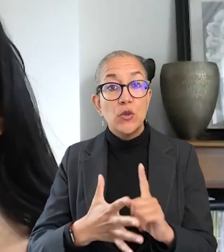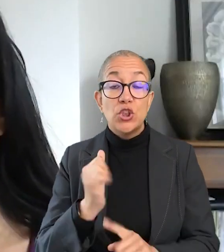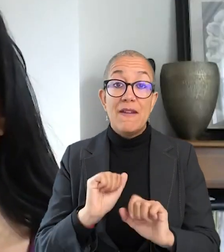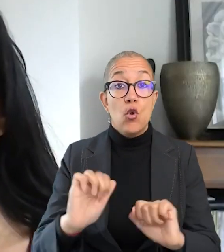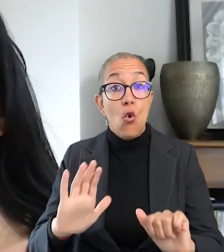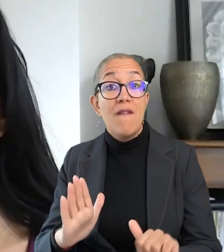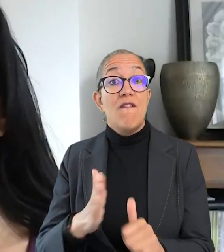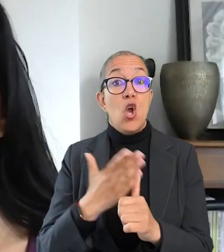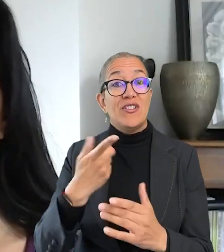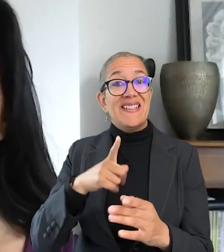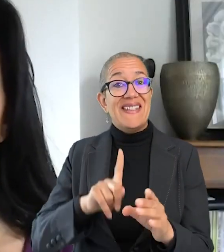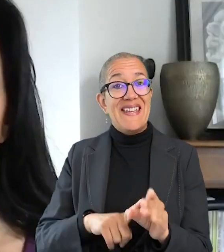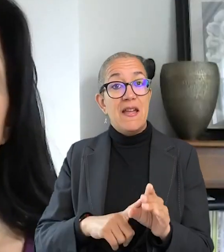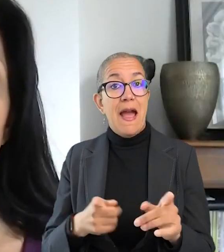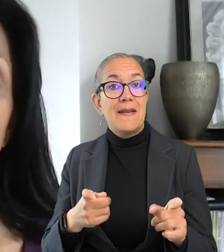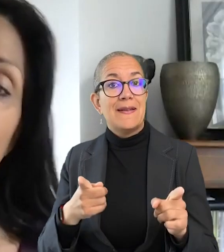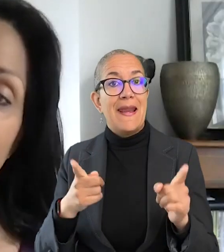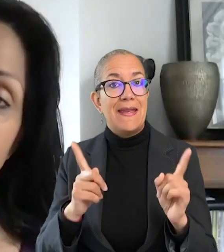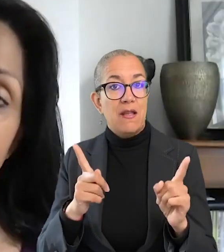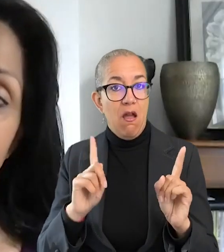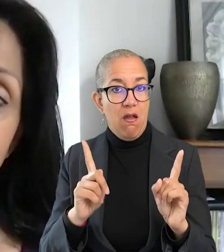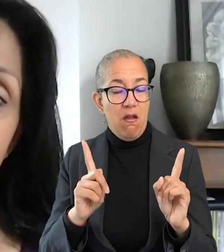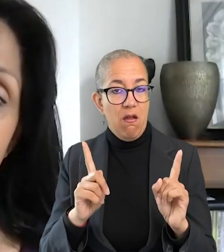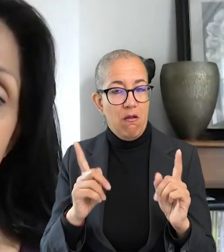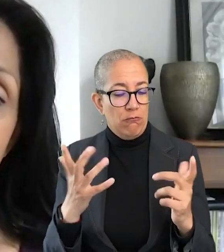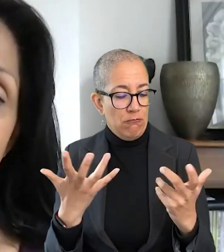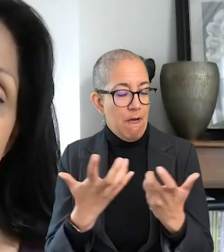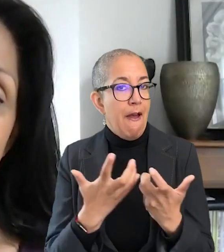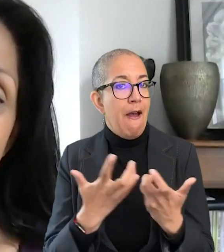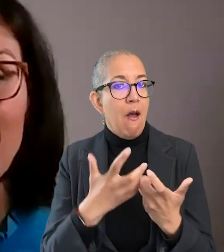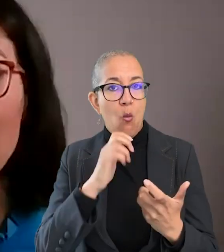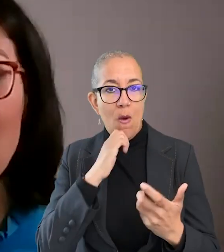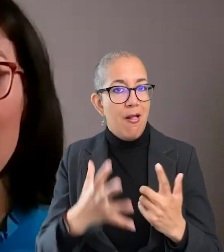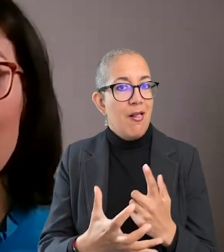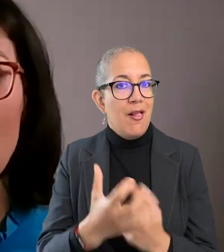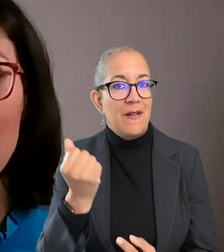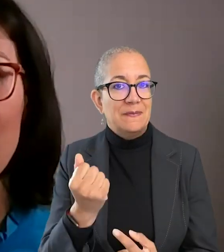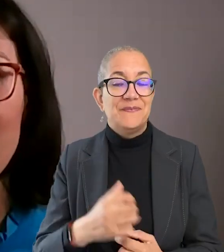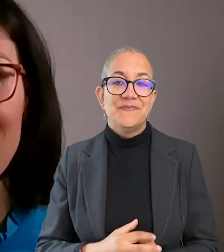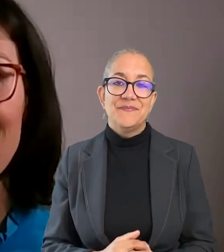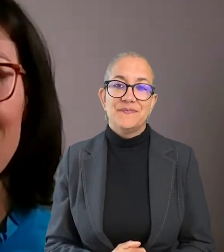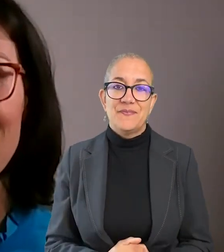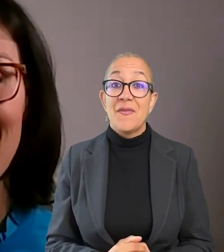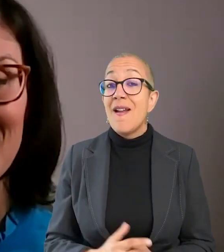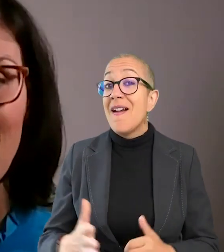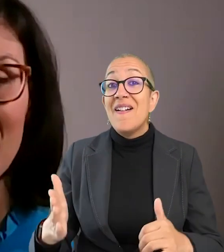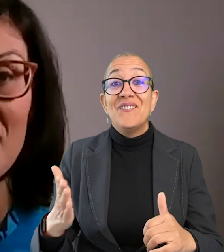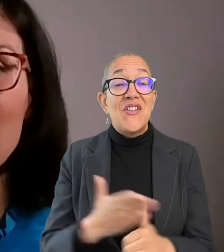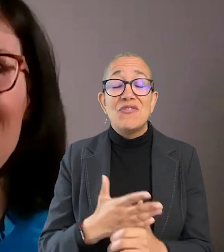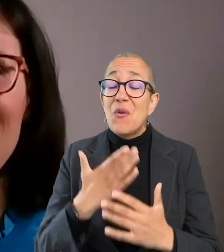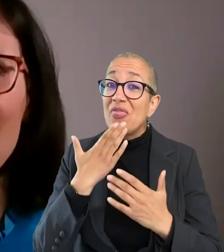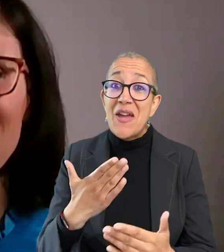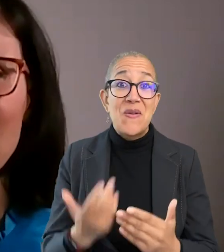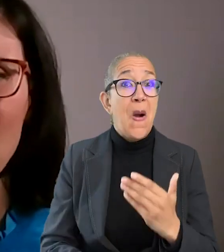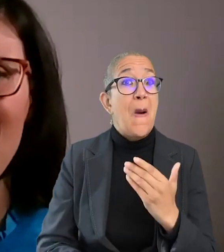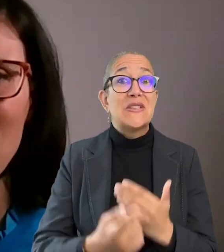first year as leader, and how do you feel that you would go about that? Well, first of all, thank you so much for this opportunity to set this out. I think it's a